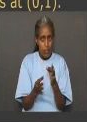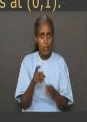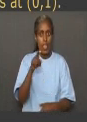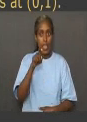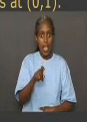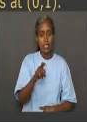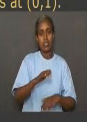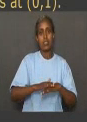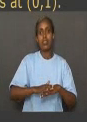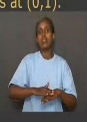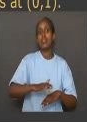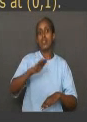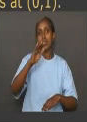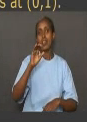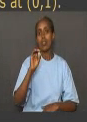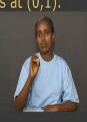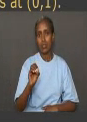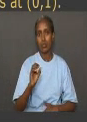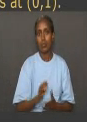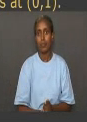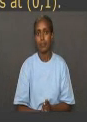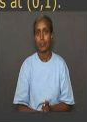x is greater than 0.